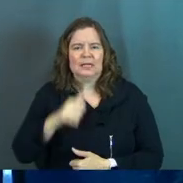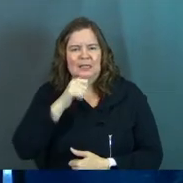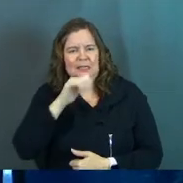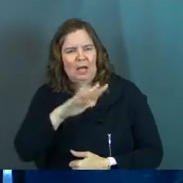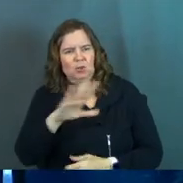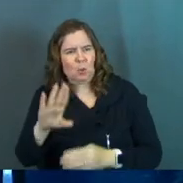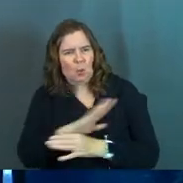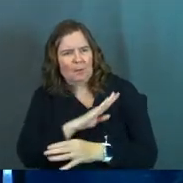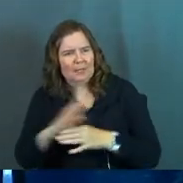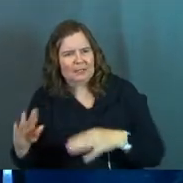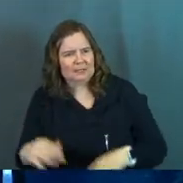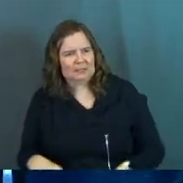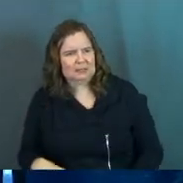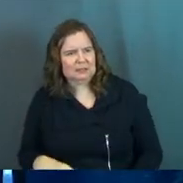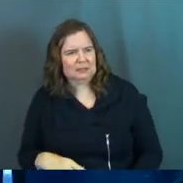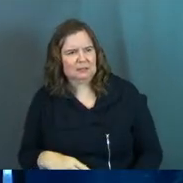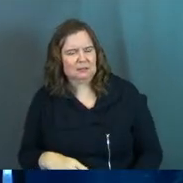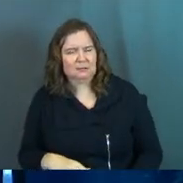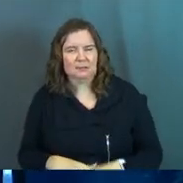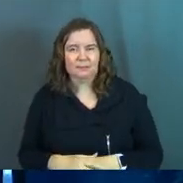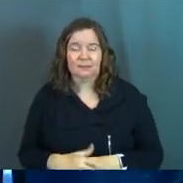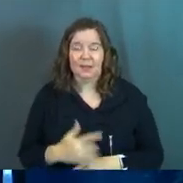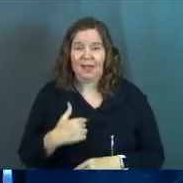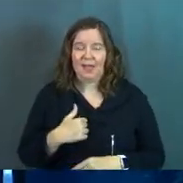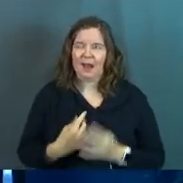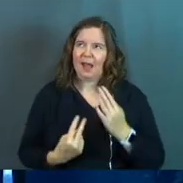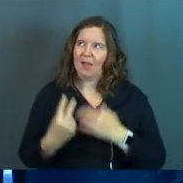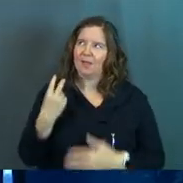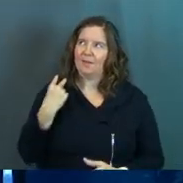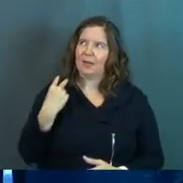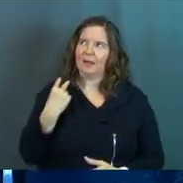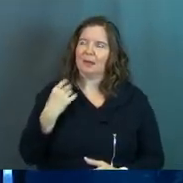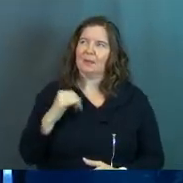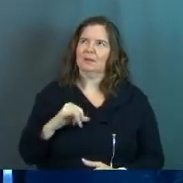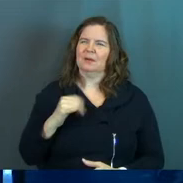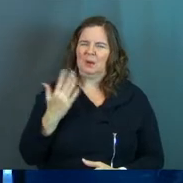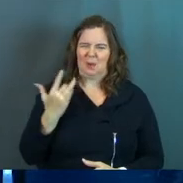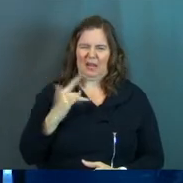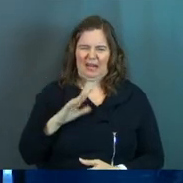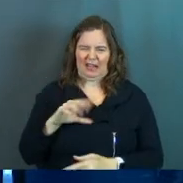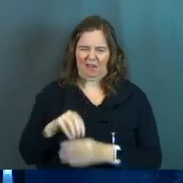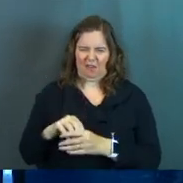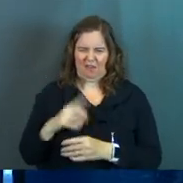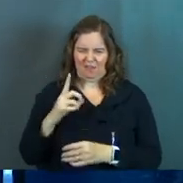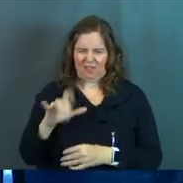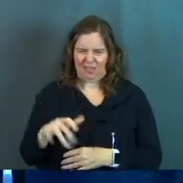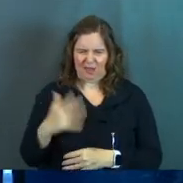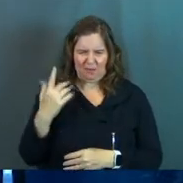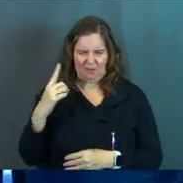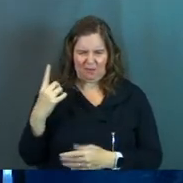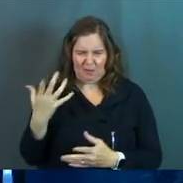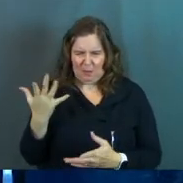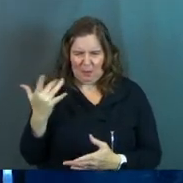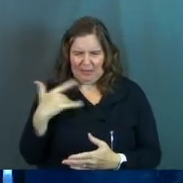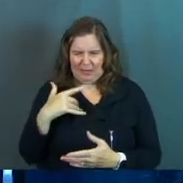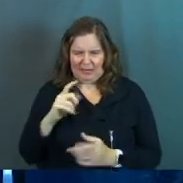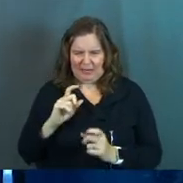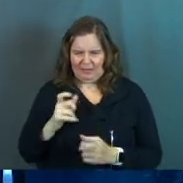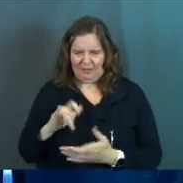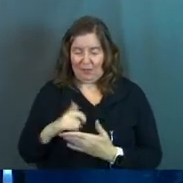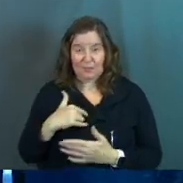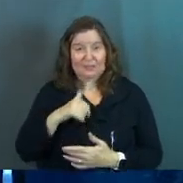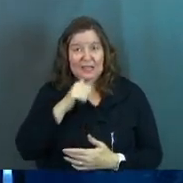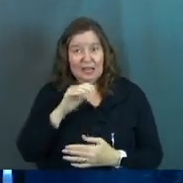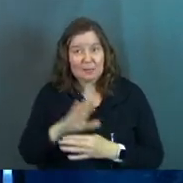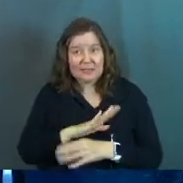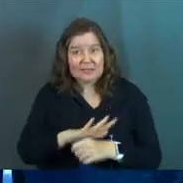It's not your business. And I look back at that story, and I'm like, why did I do that? Like, why did I give into that? Was